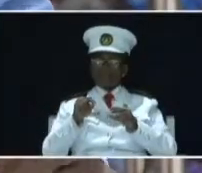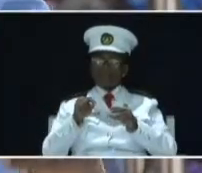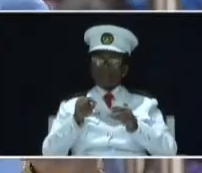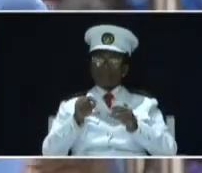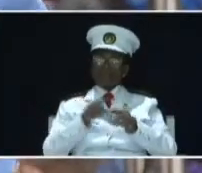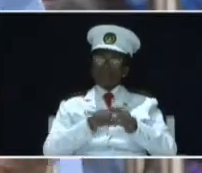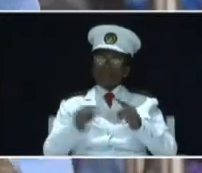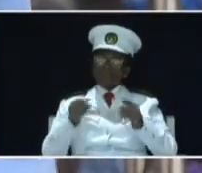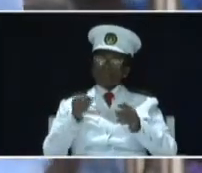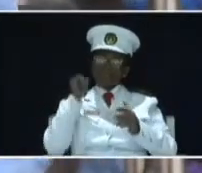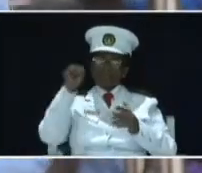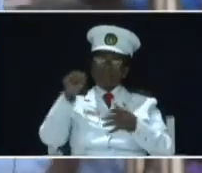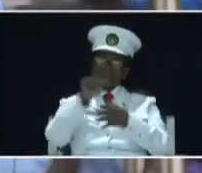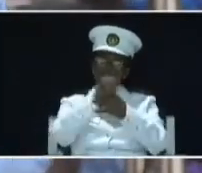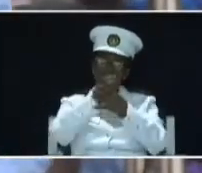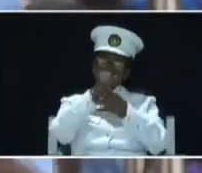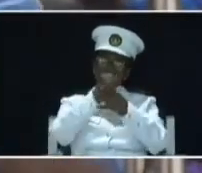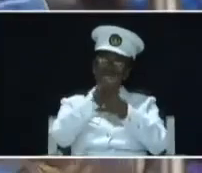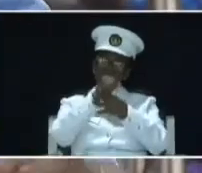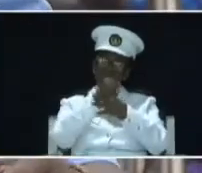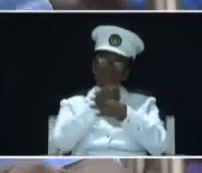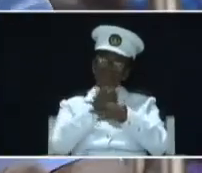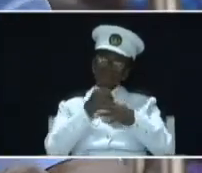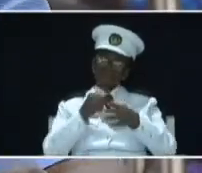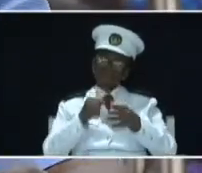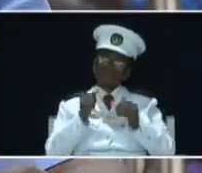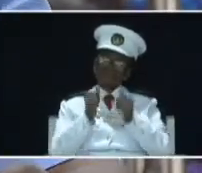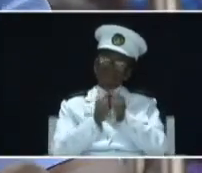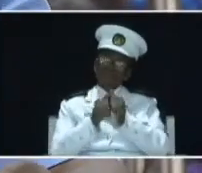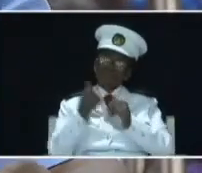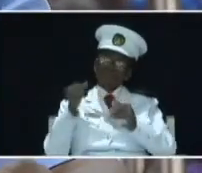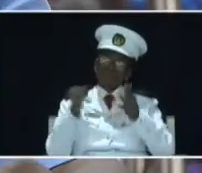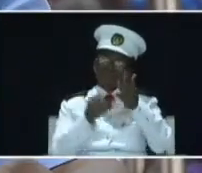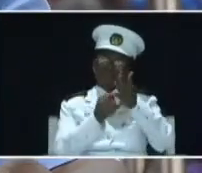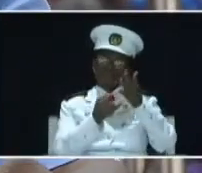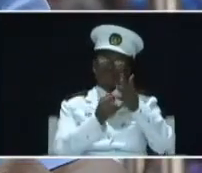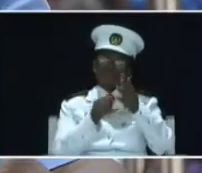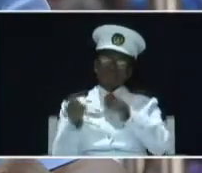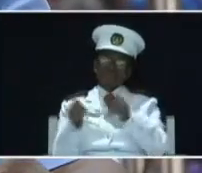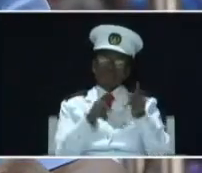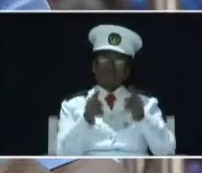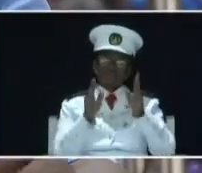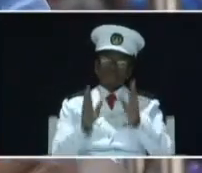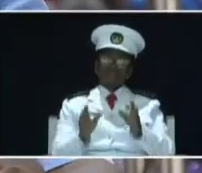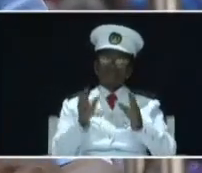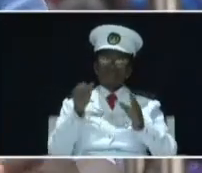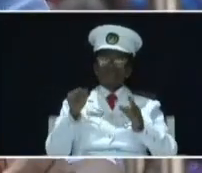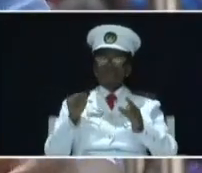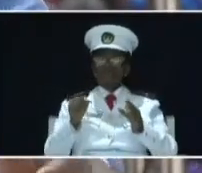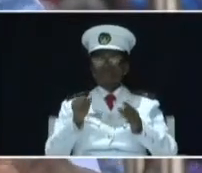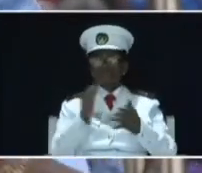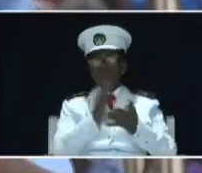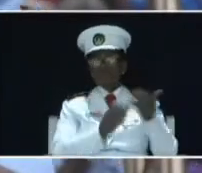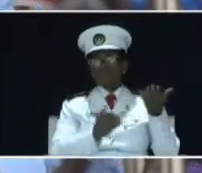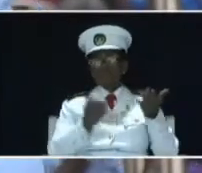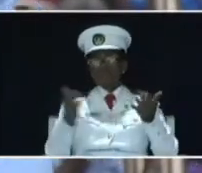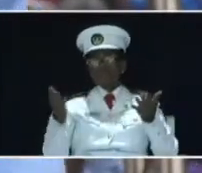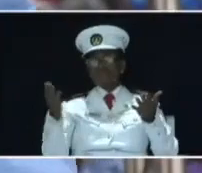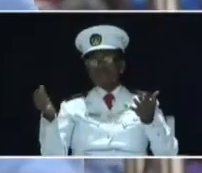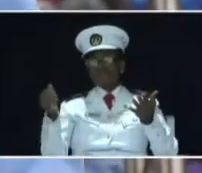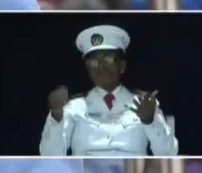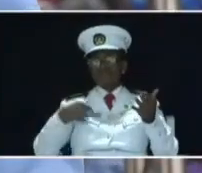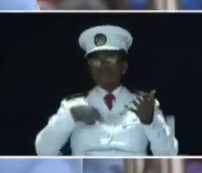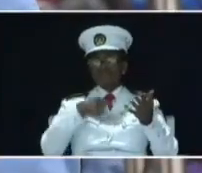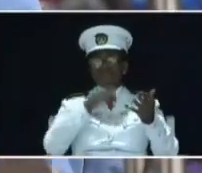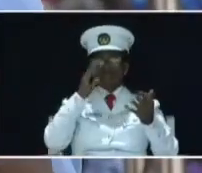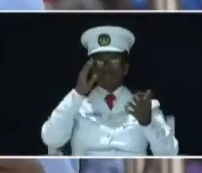But he shares with the junior partners certain things. And we'll discuss